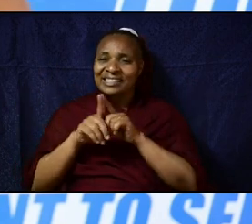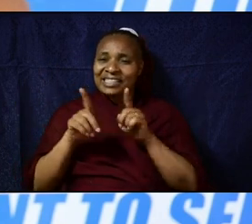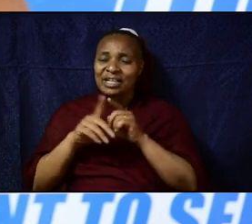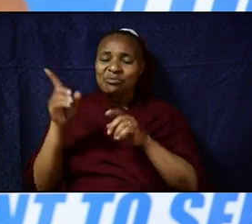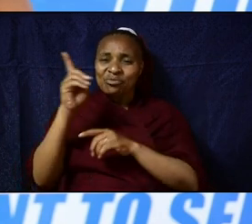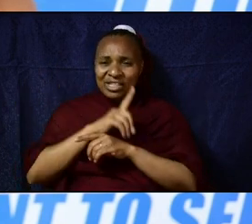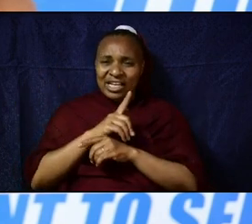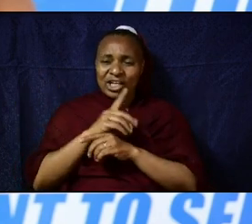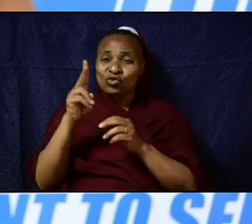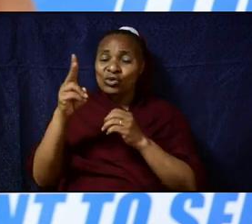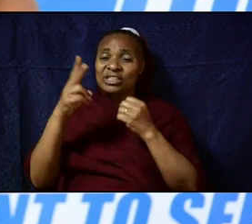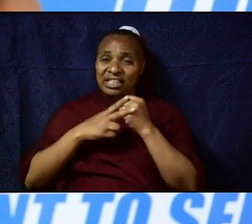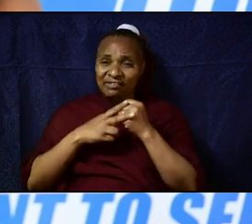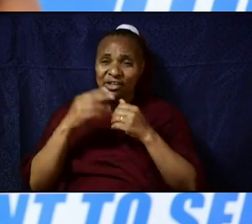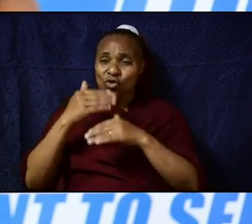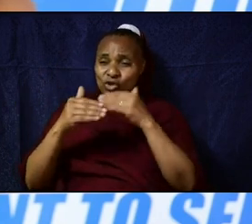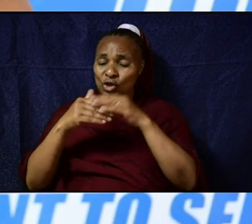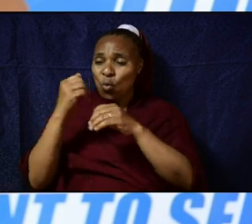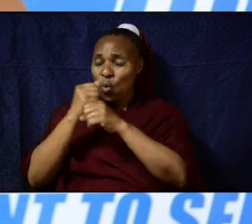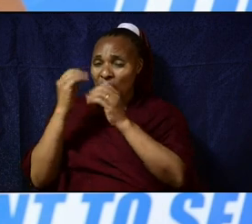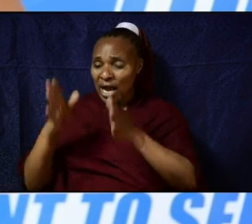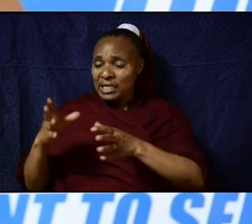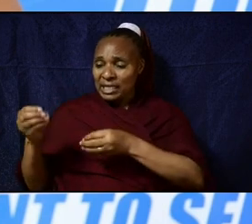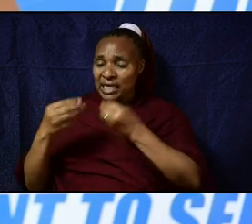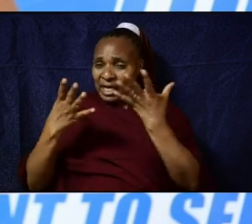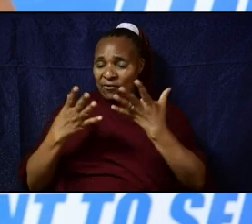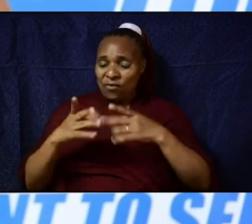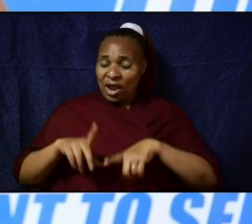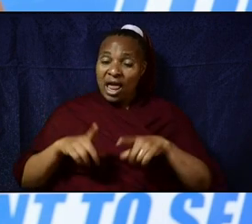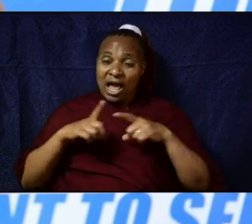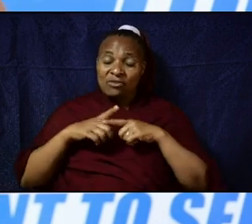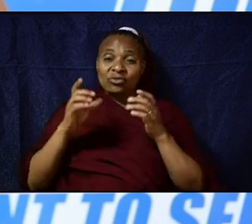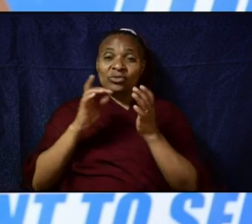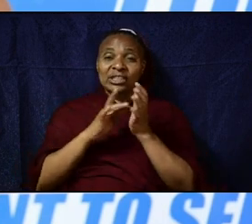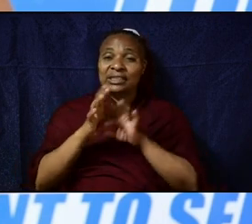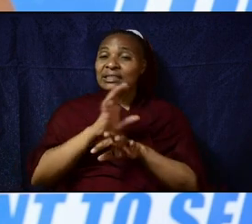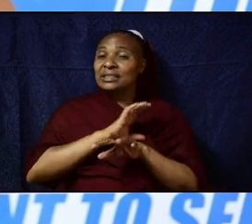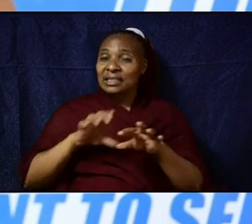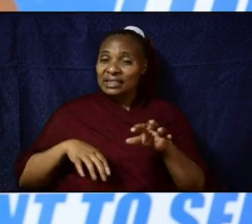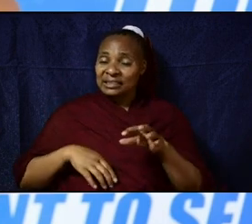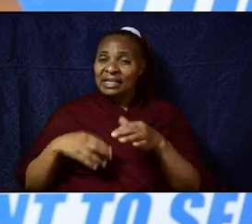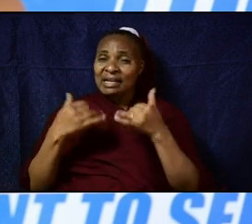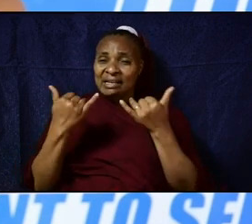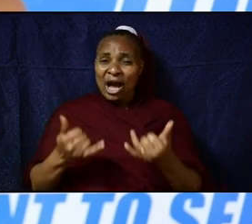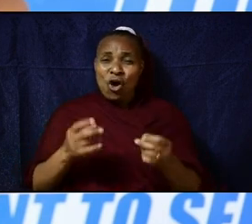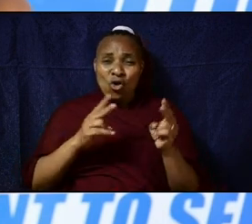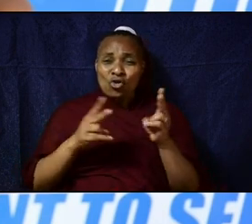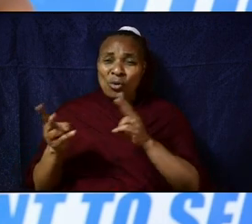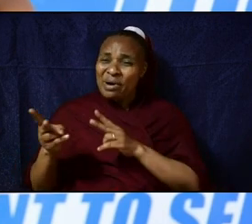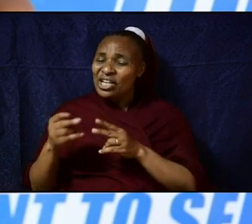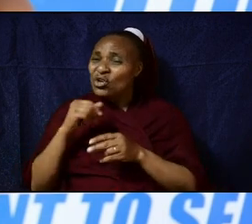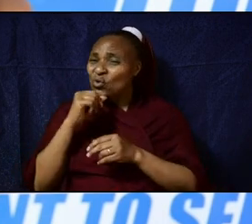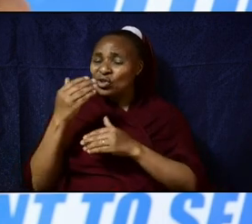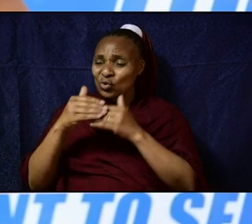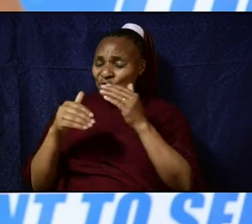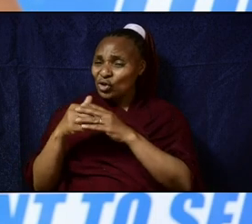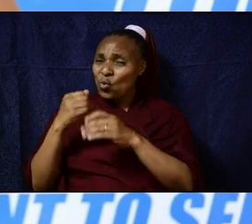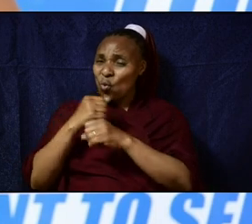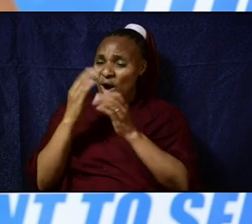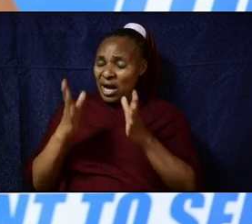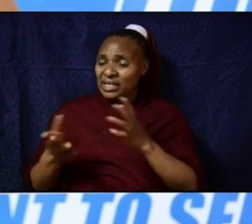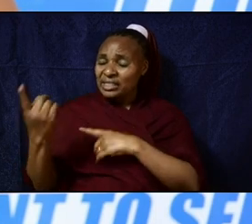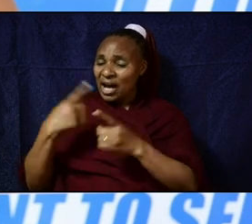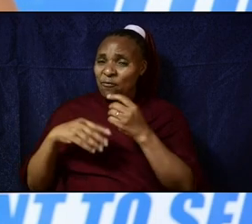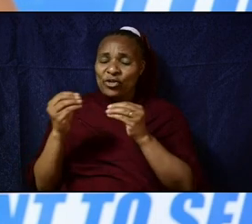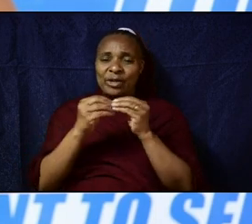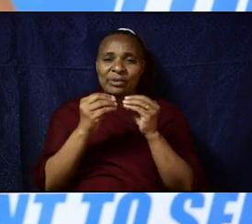day, 27 construction workers gave their lives to Christ. And apparently, it was not only the construction workers who were coming for